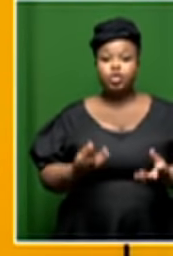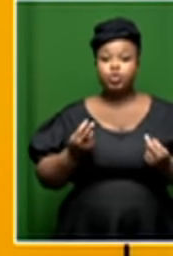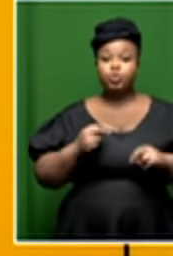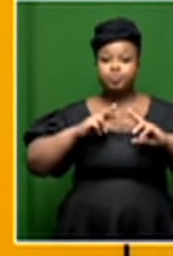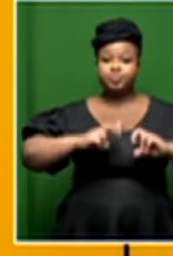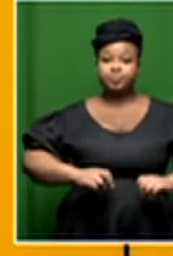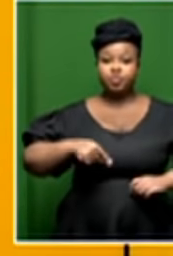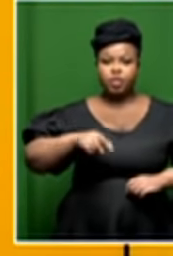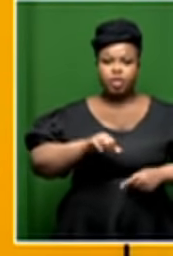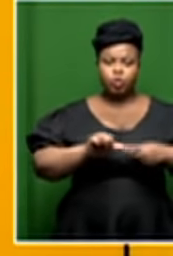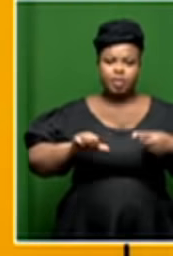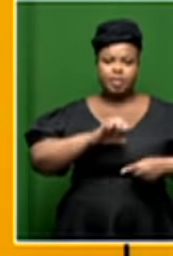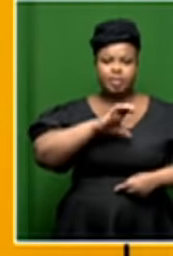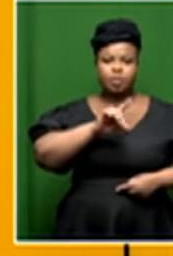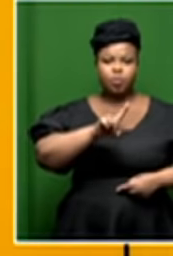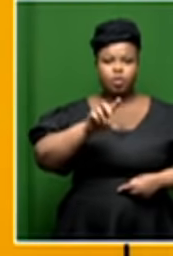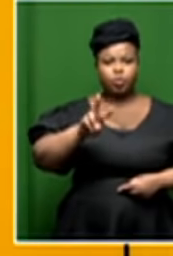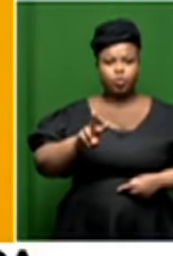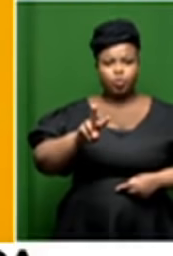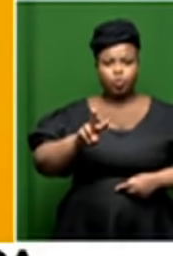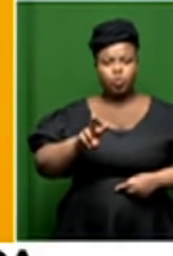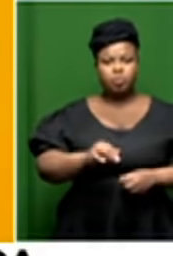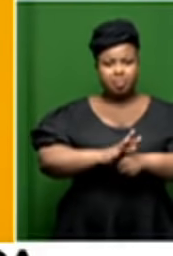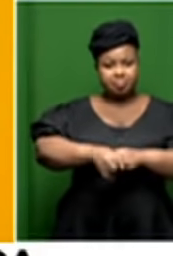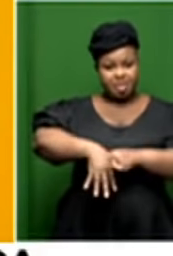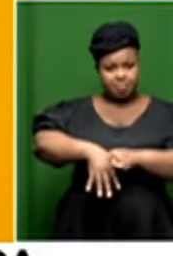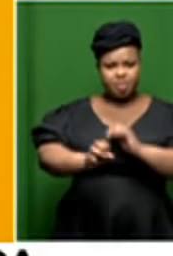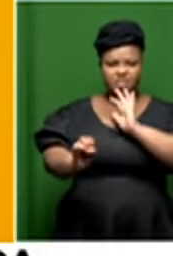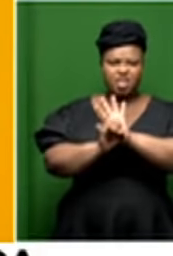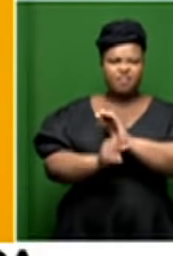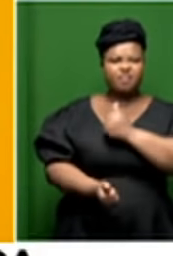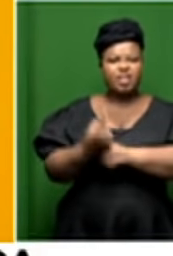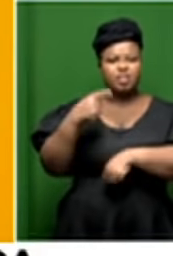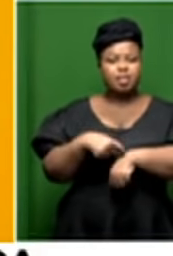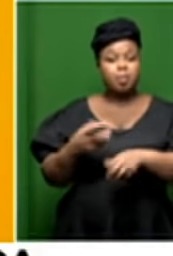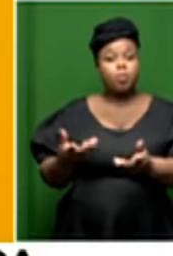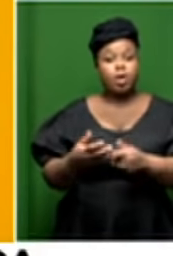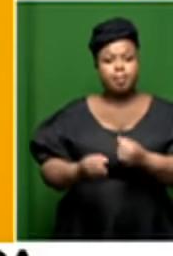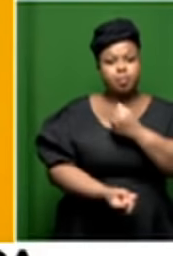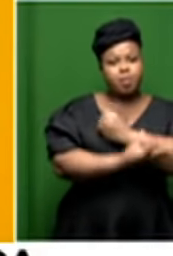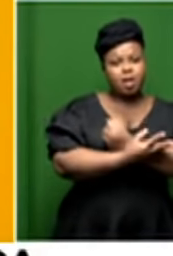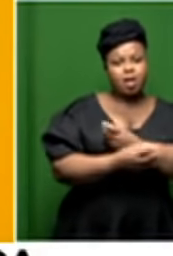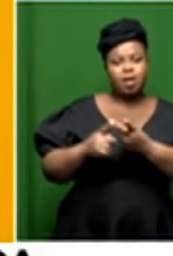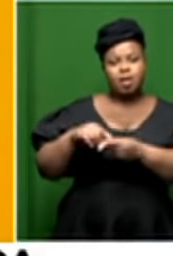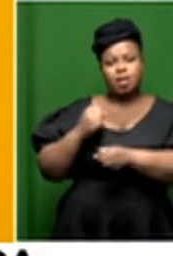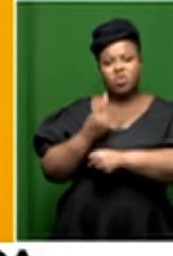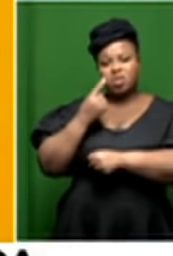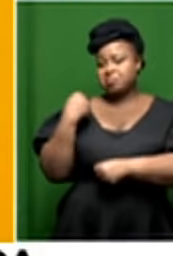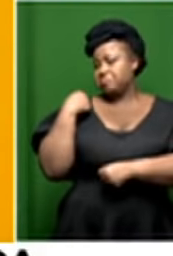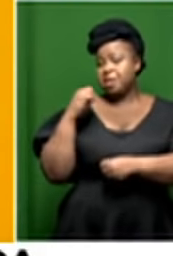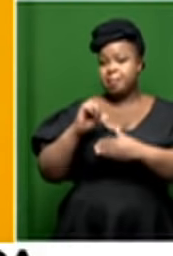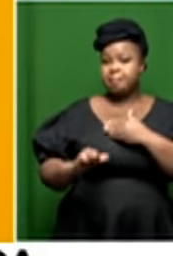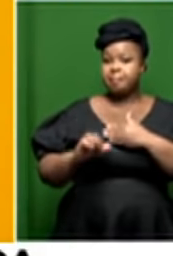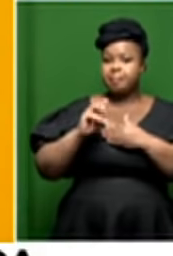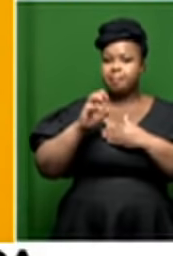research published this week, the C.1.2 lineage was first detected in Mpumalanga and Gauteng in May